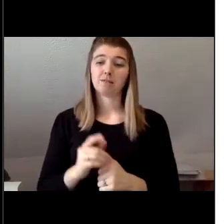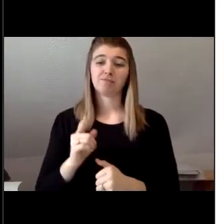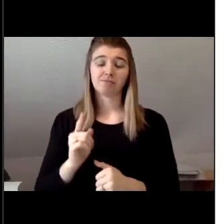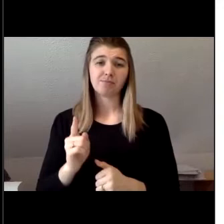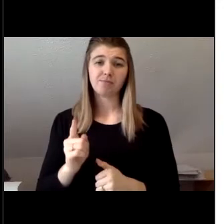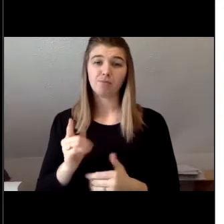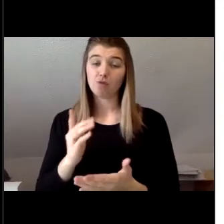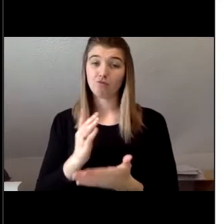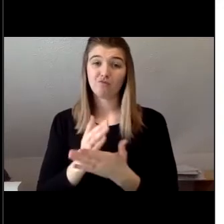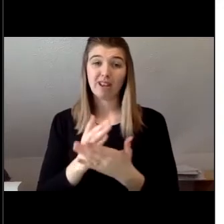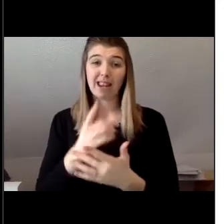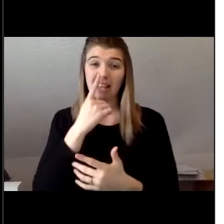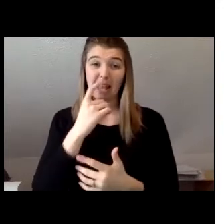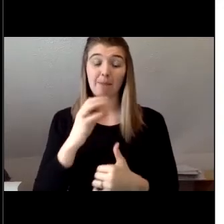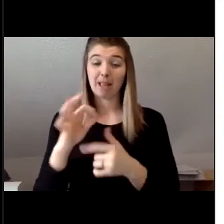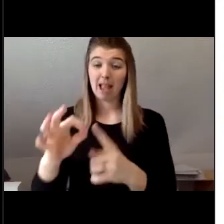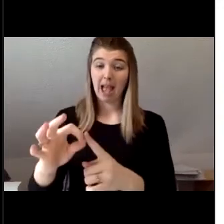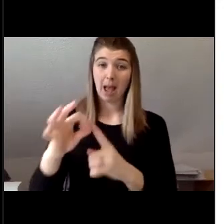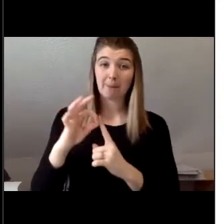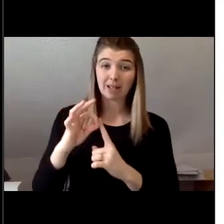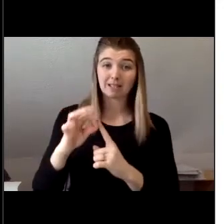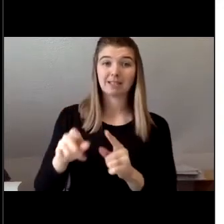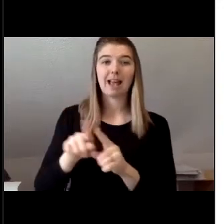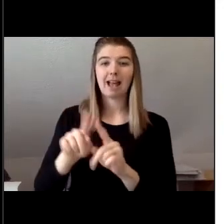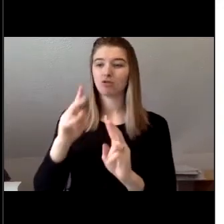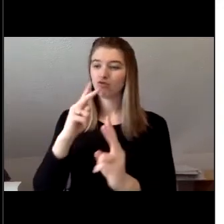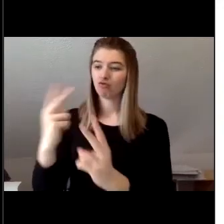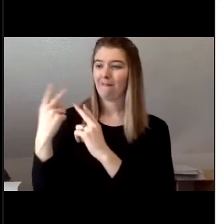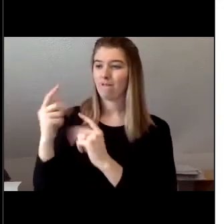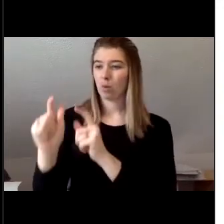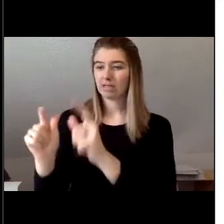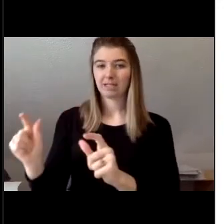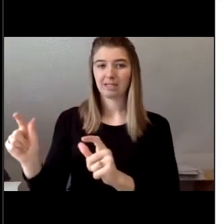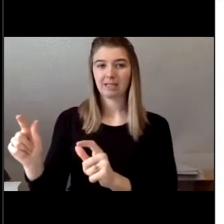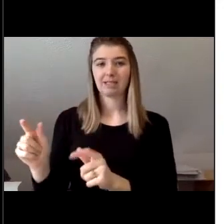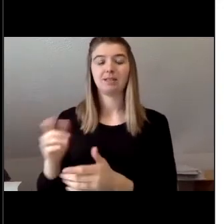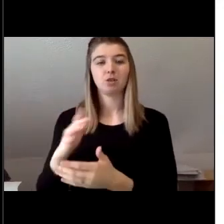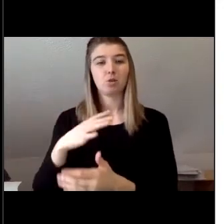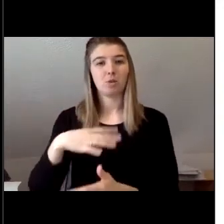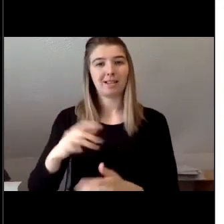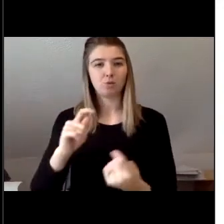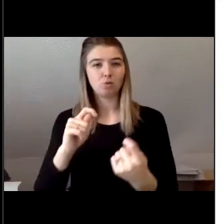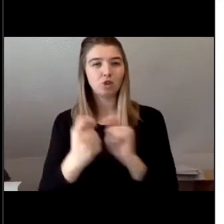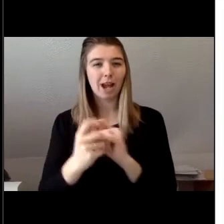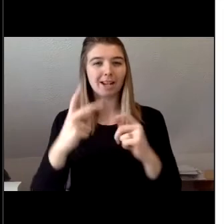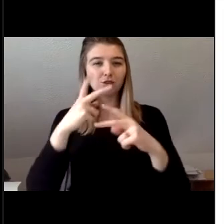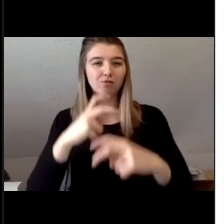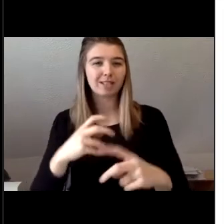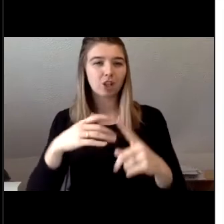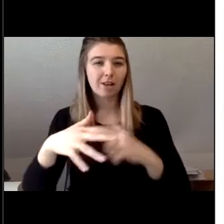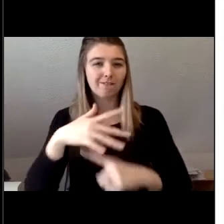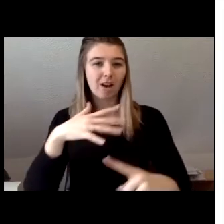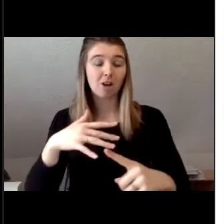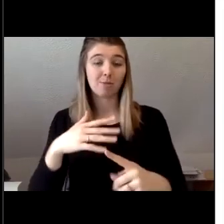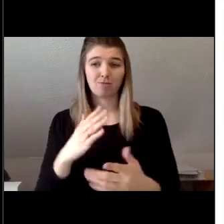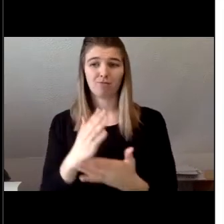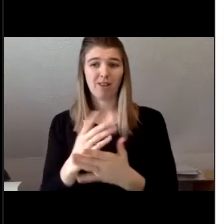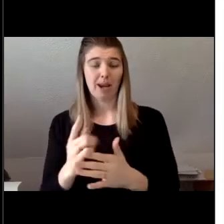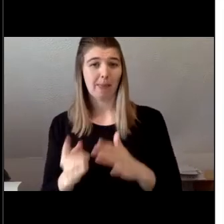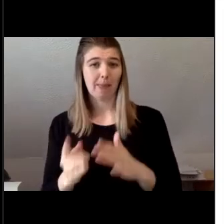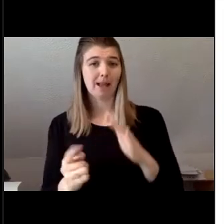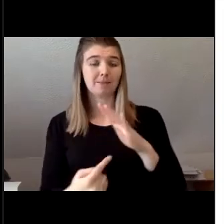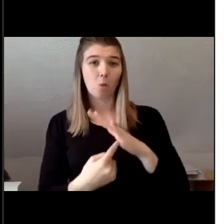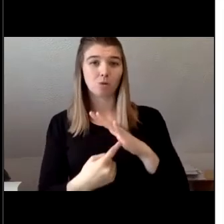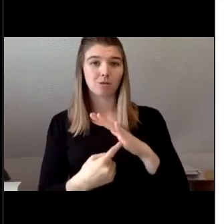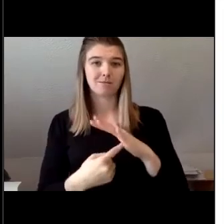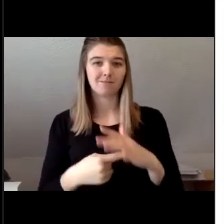applicants and reviewers, and it can change the research training environment in important ways. I think the conversation